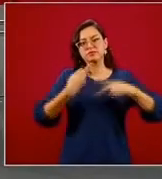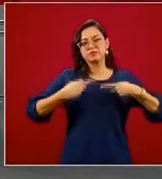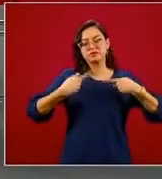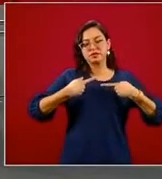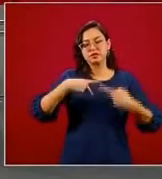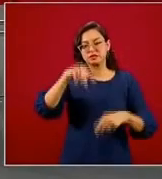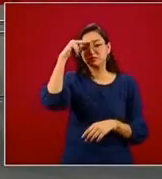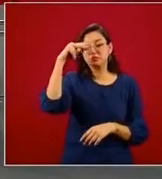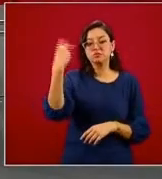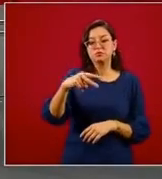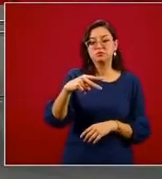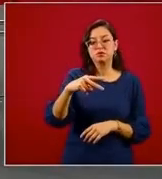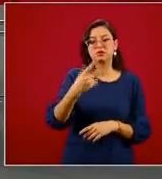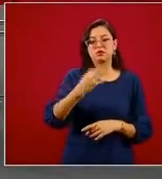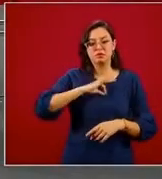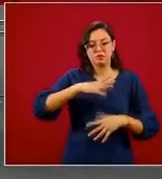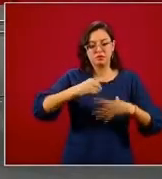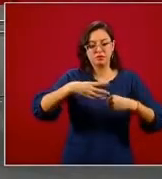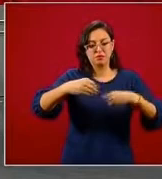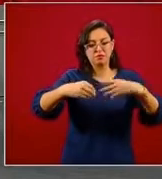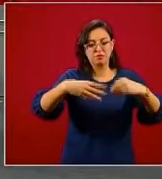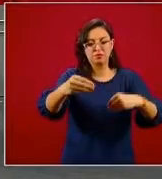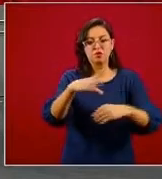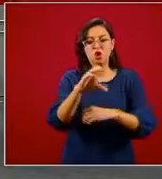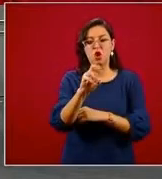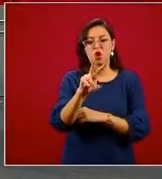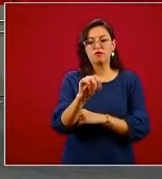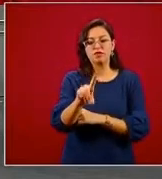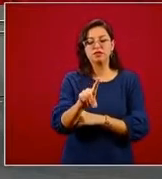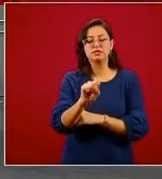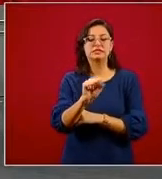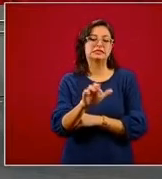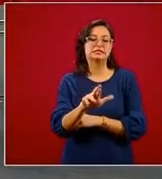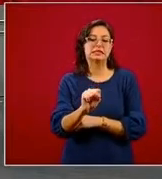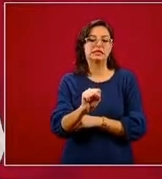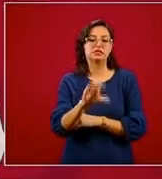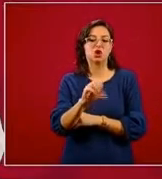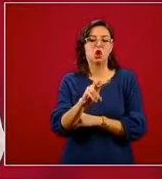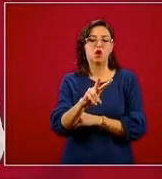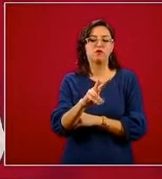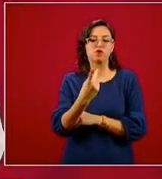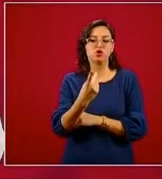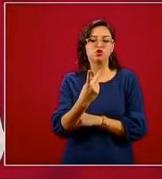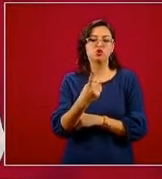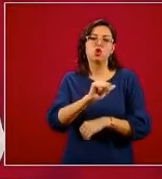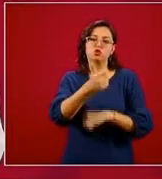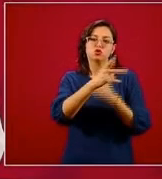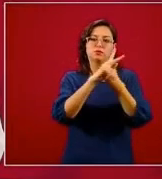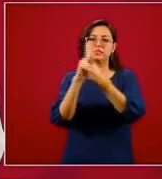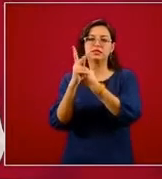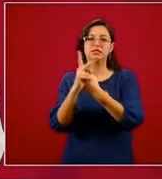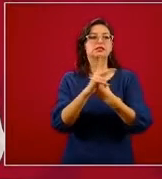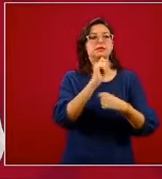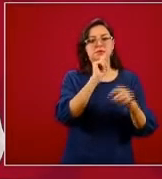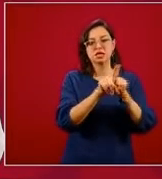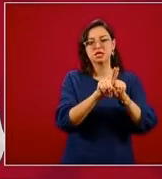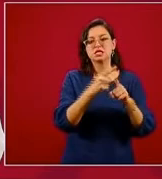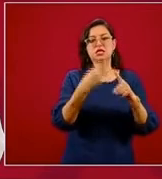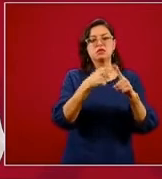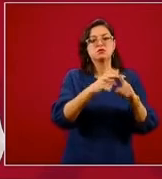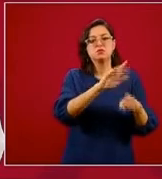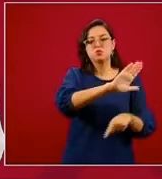asked about Mexican people who have presented COVID-based